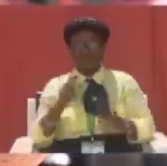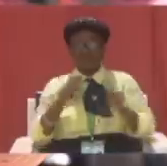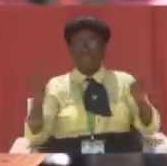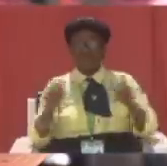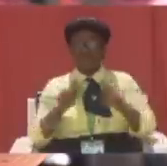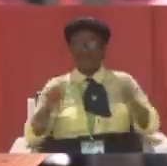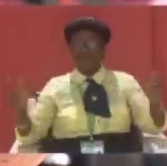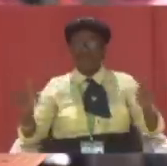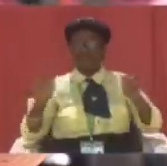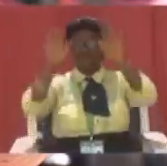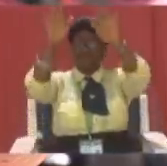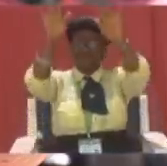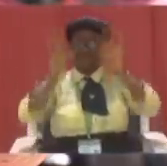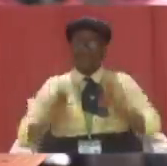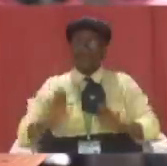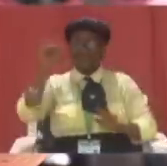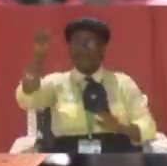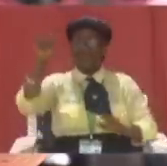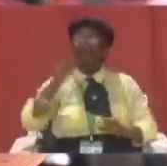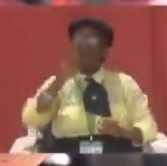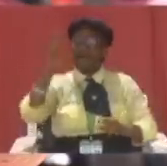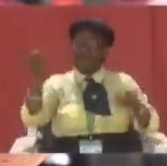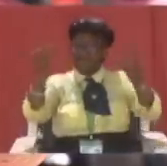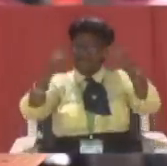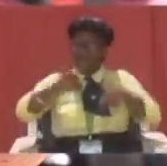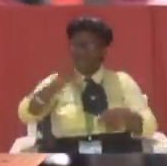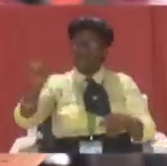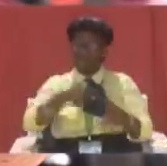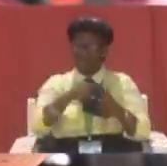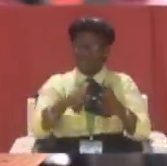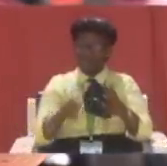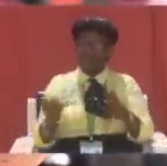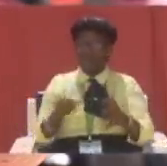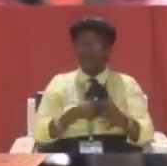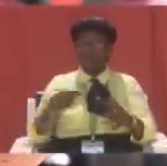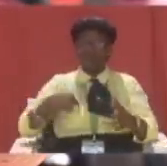us, we are no longer paying too much attention to them.